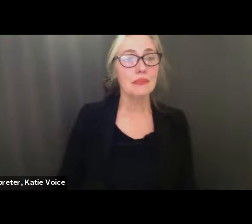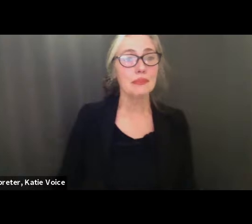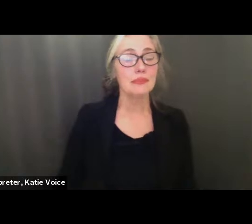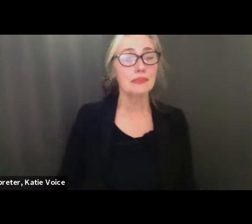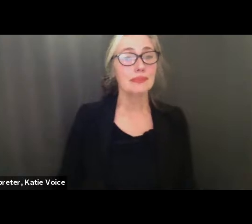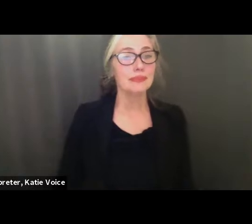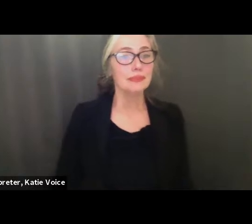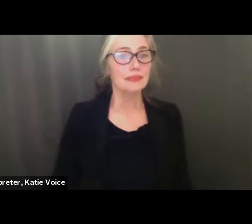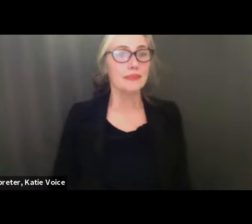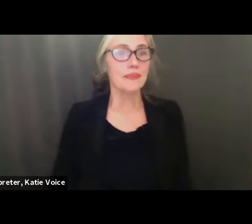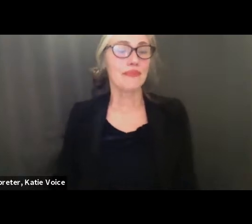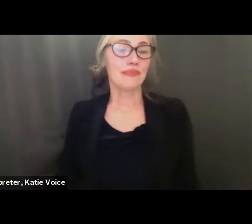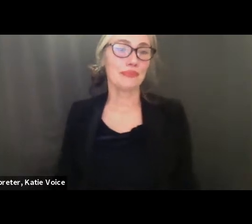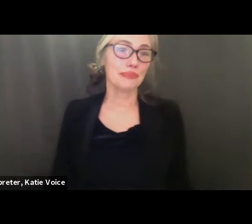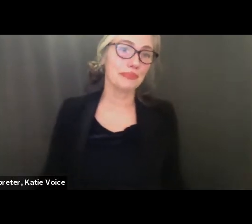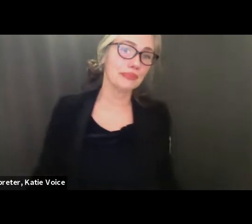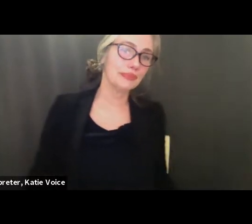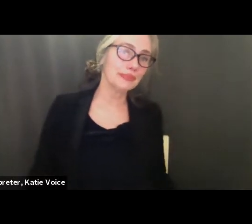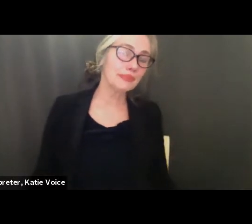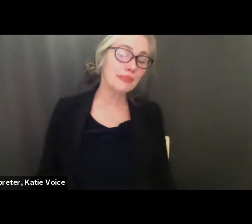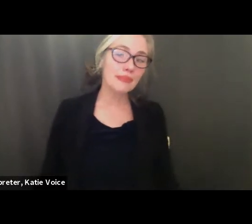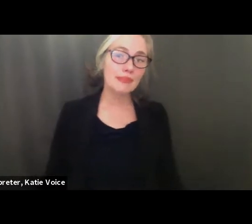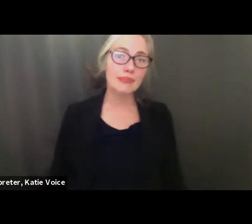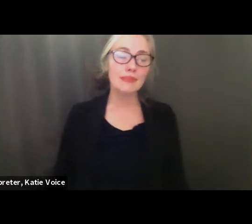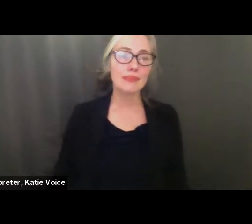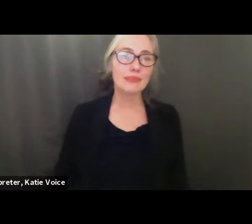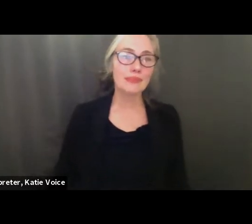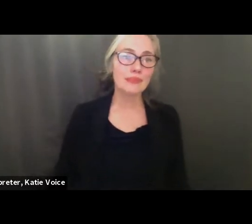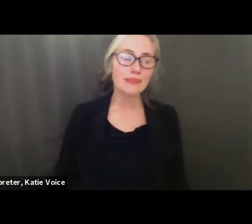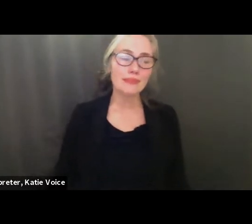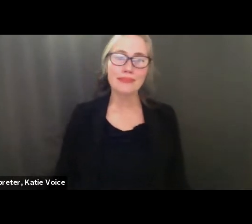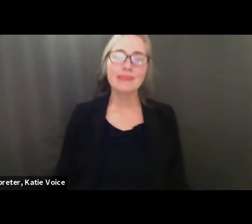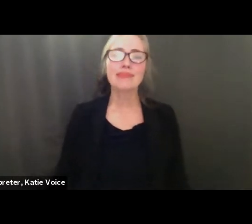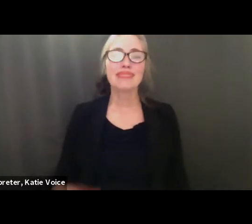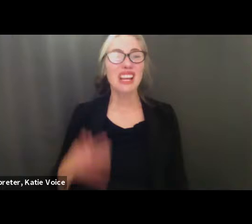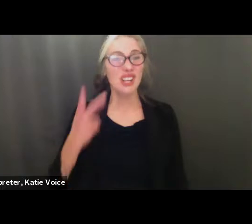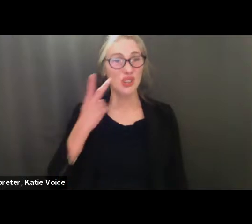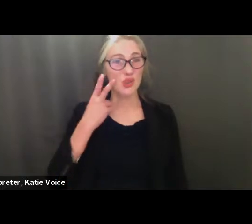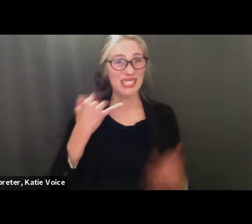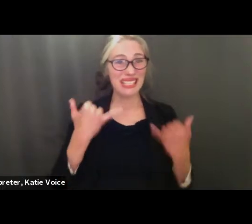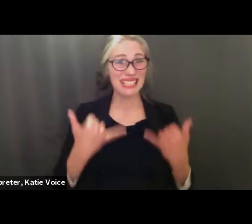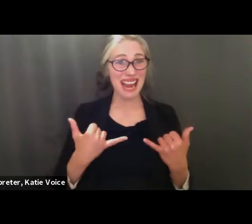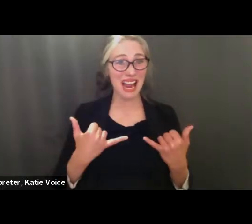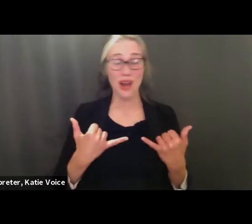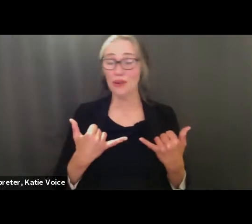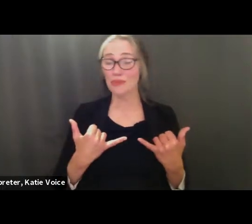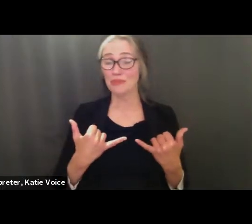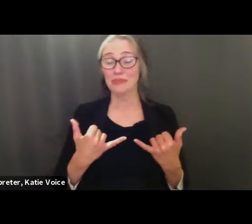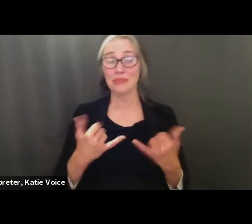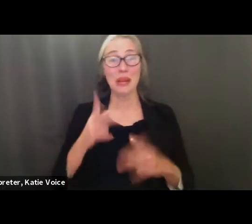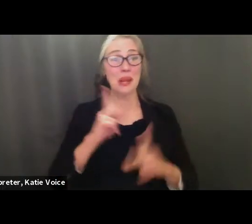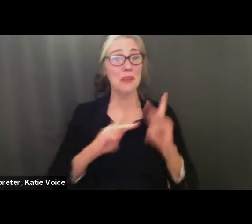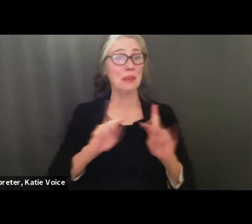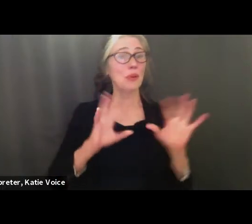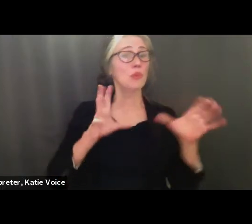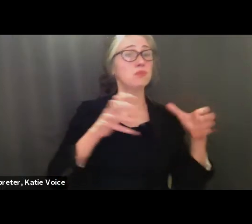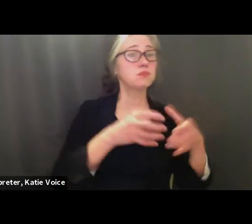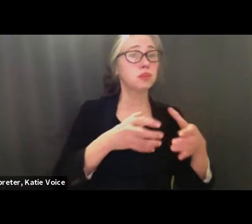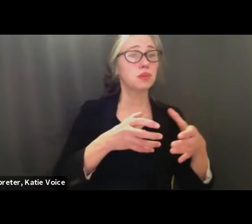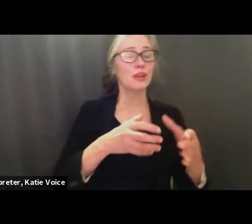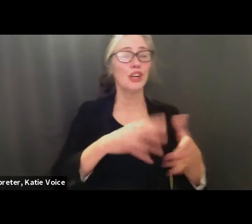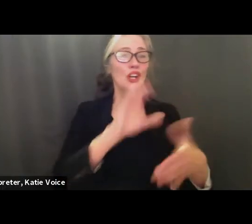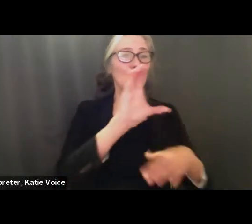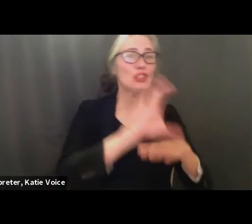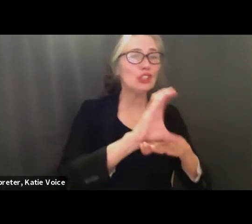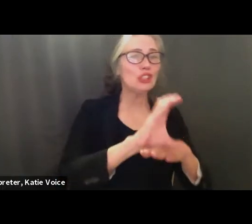So businesses are reopened. People are gathering in groups in movie theaters, churches, restaurants, and